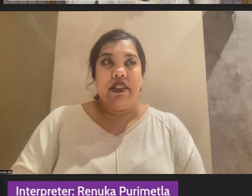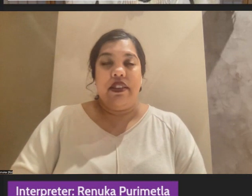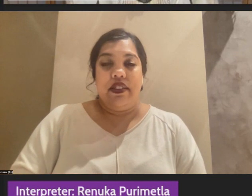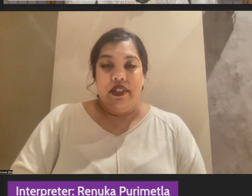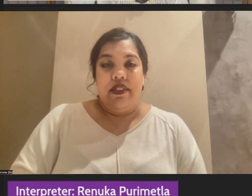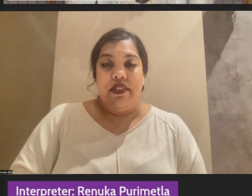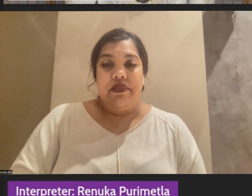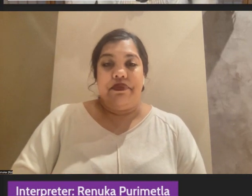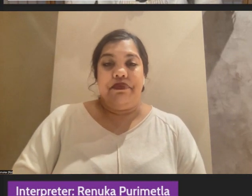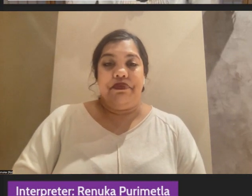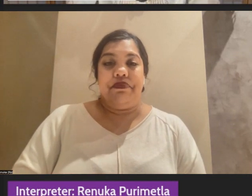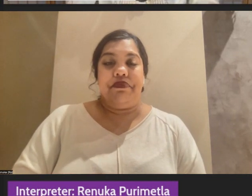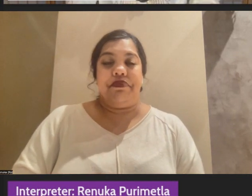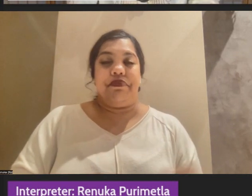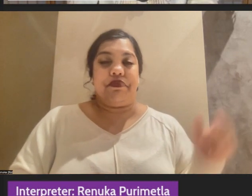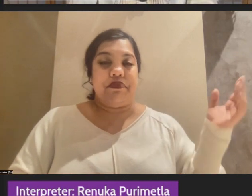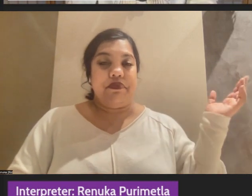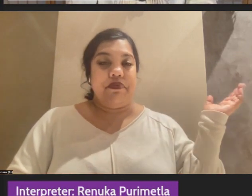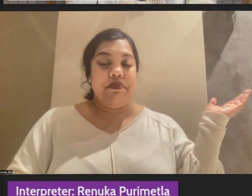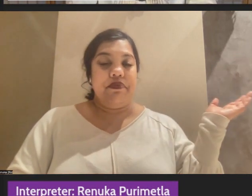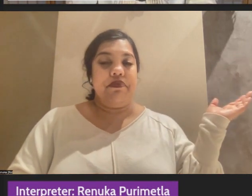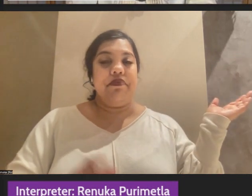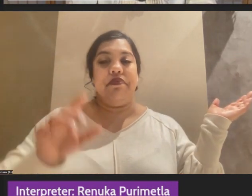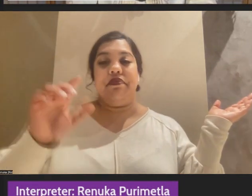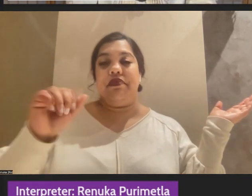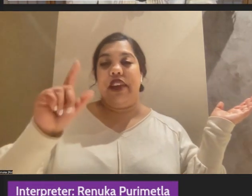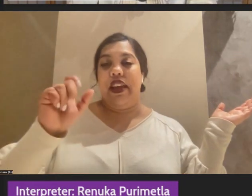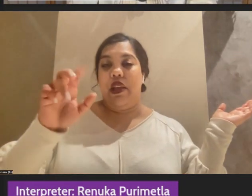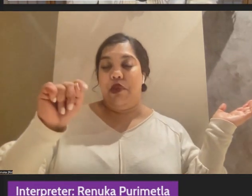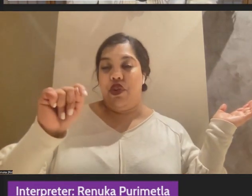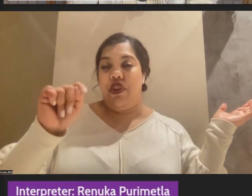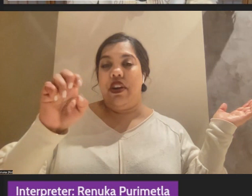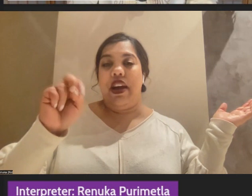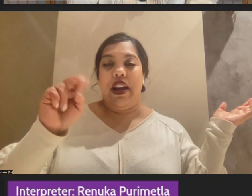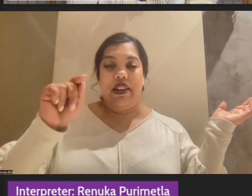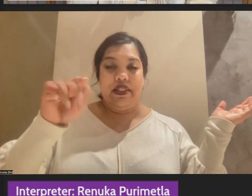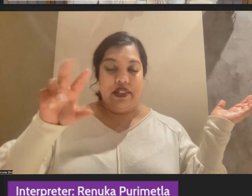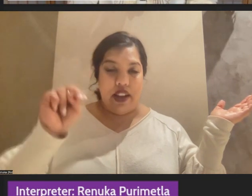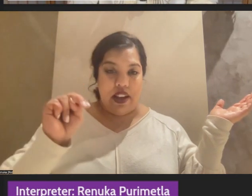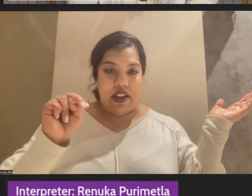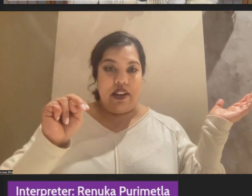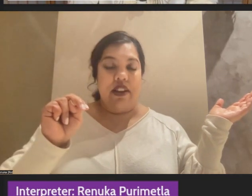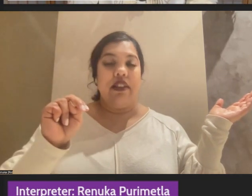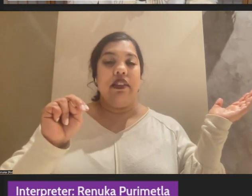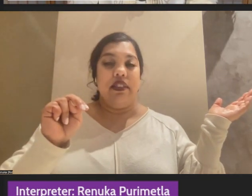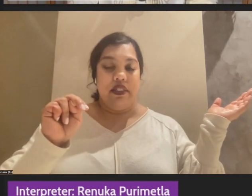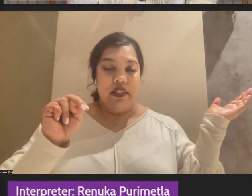Albert Einstein says a human being is part of the whole, called by us universe.